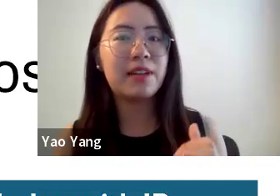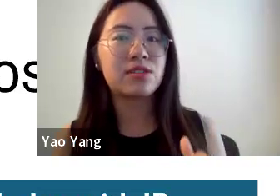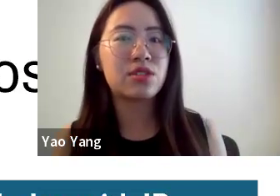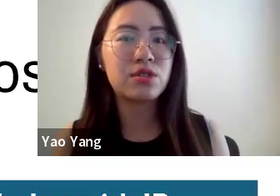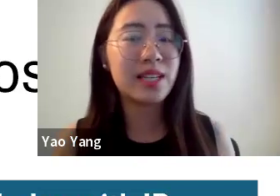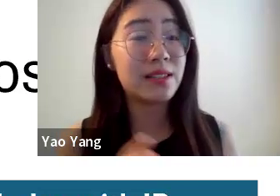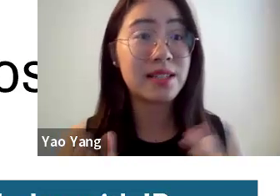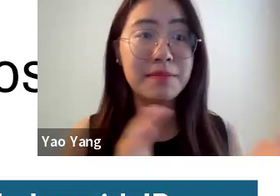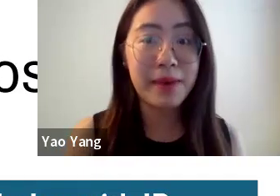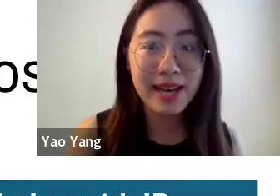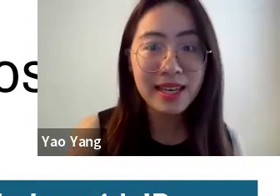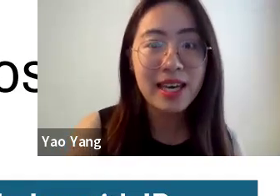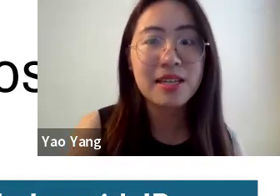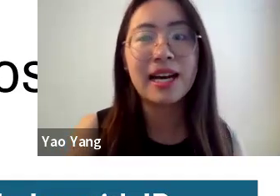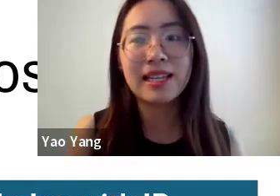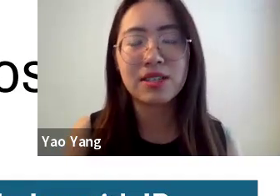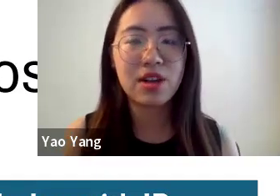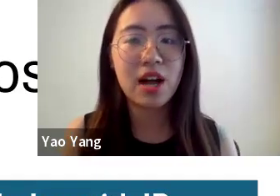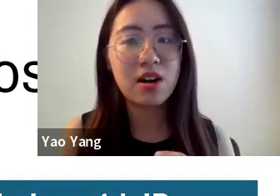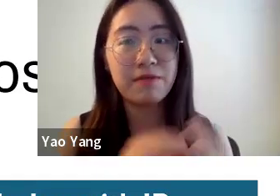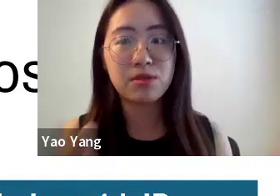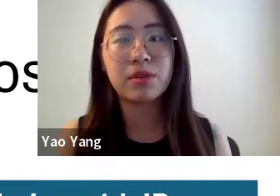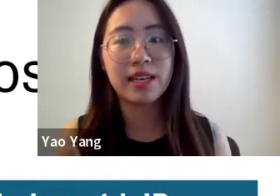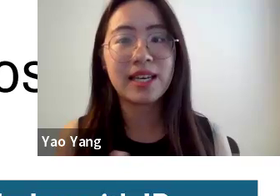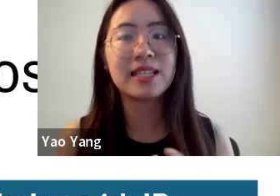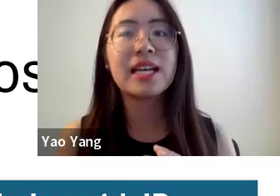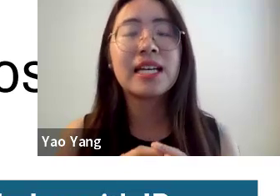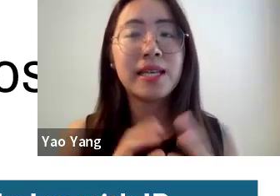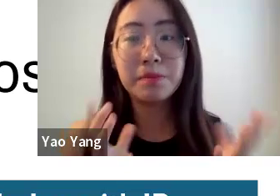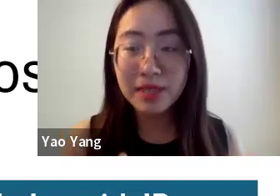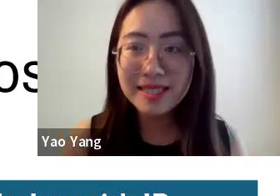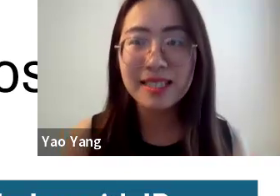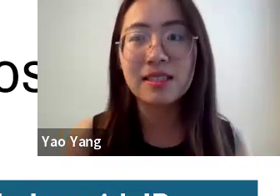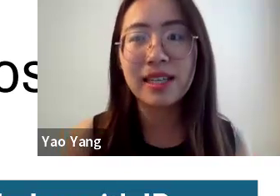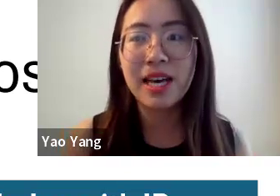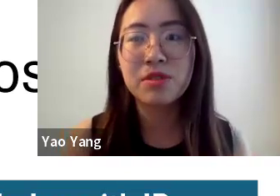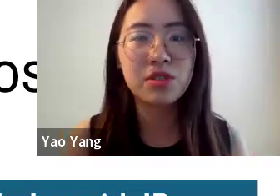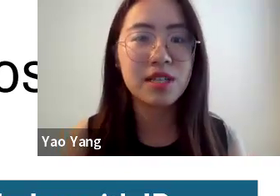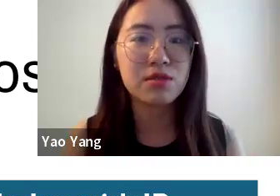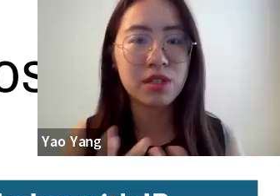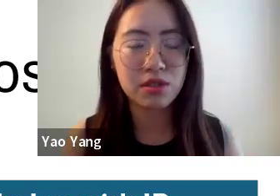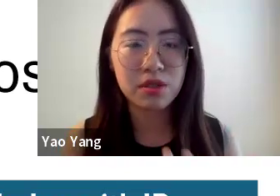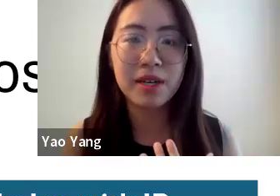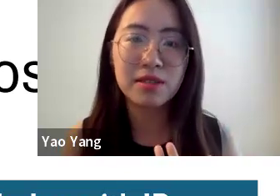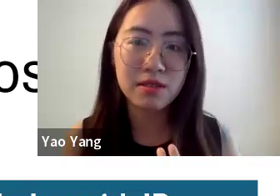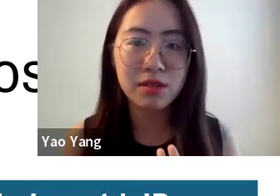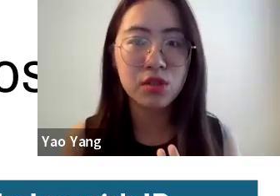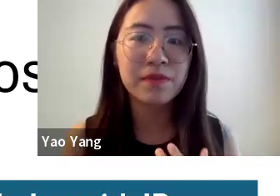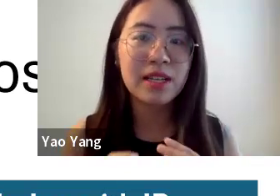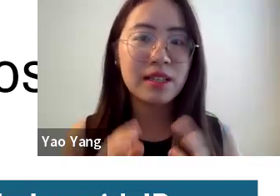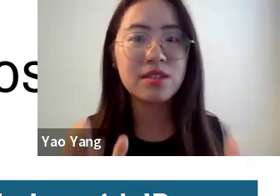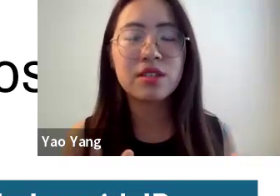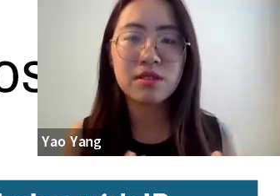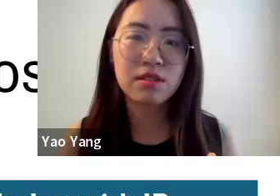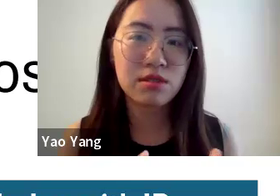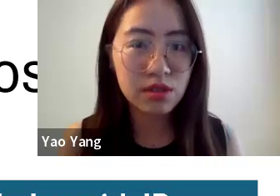Now, I would like to take a step back and highlight how FSY can implicitly help students reduce imposter